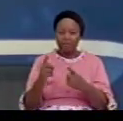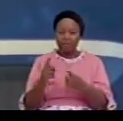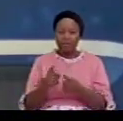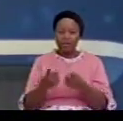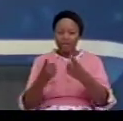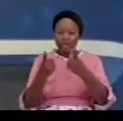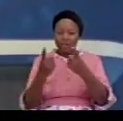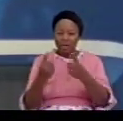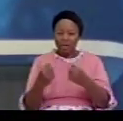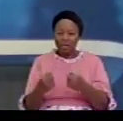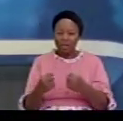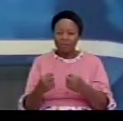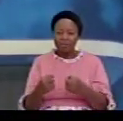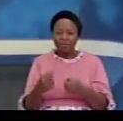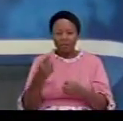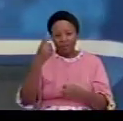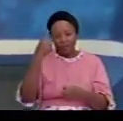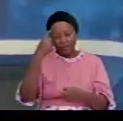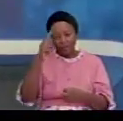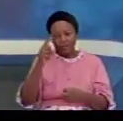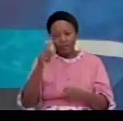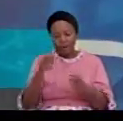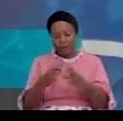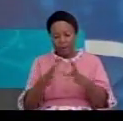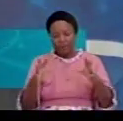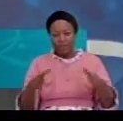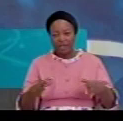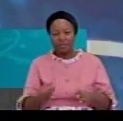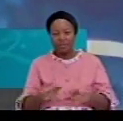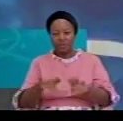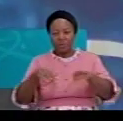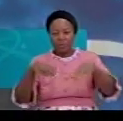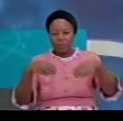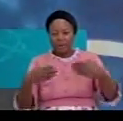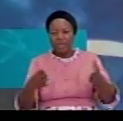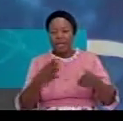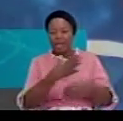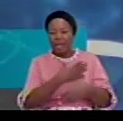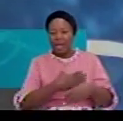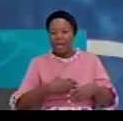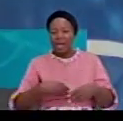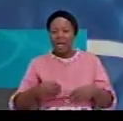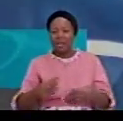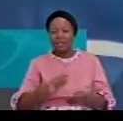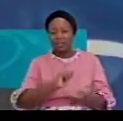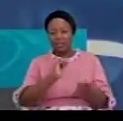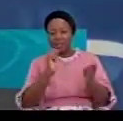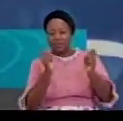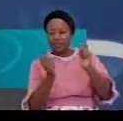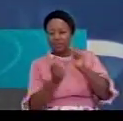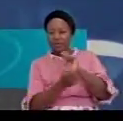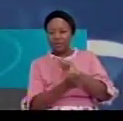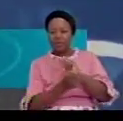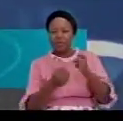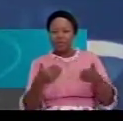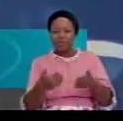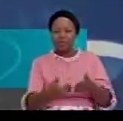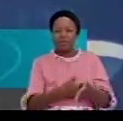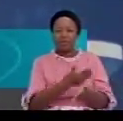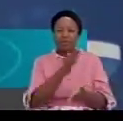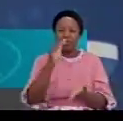come for abundant supply and transforming renewal.